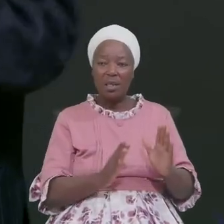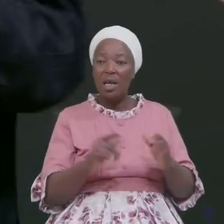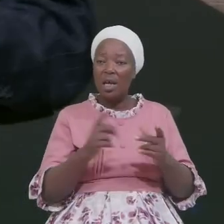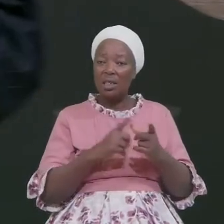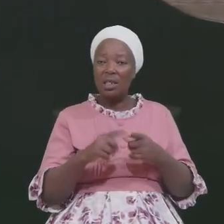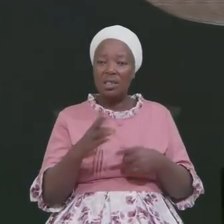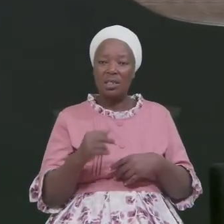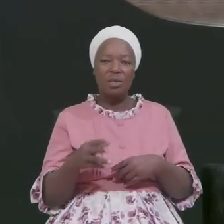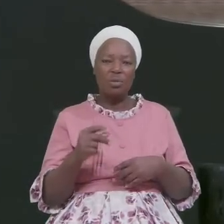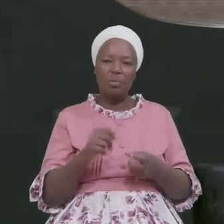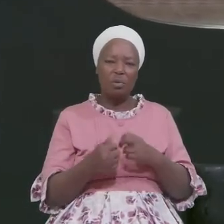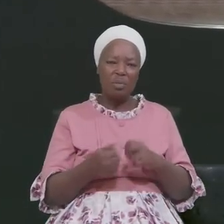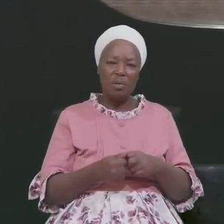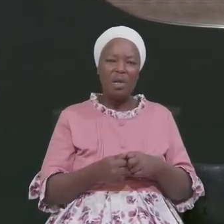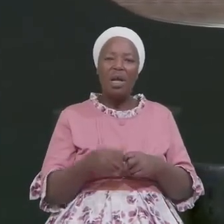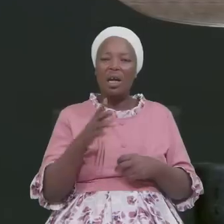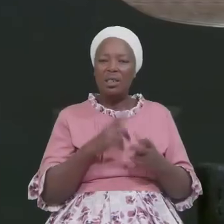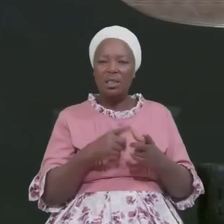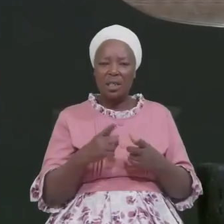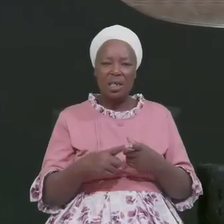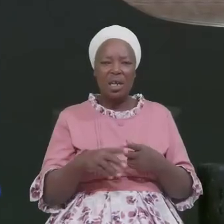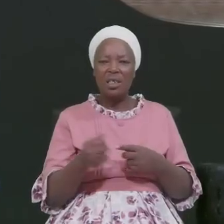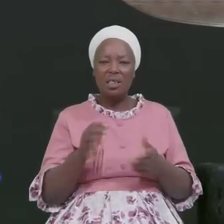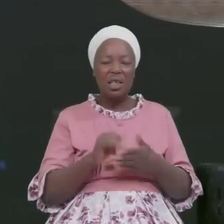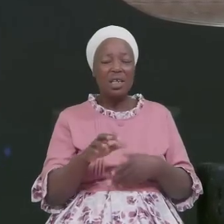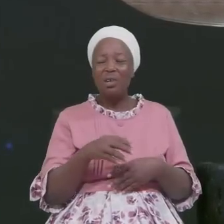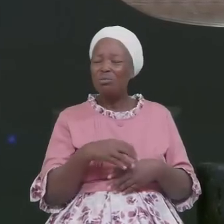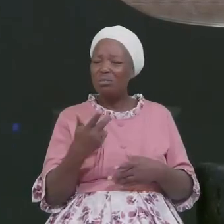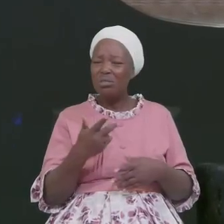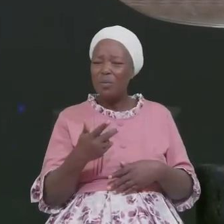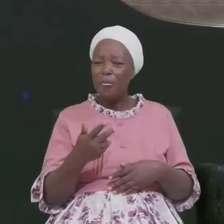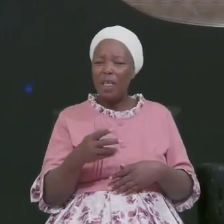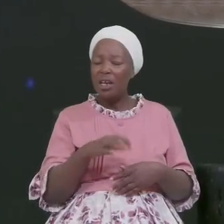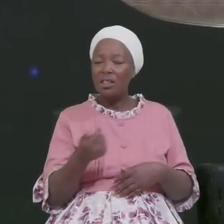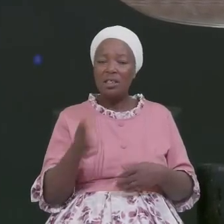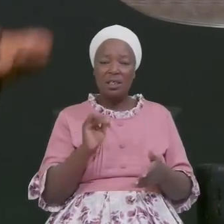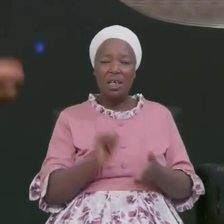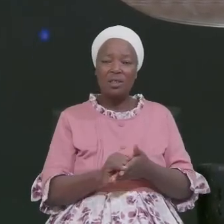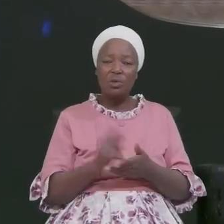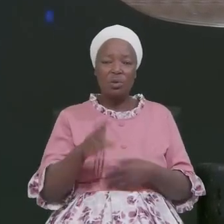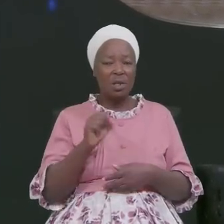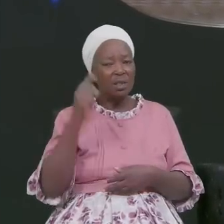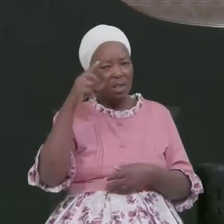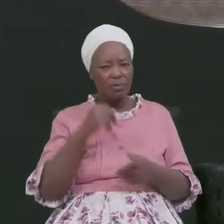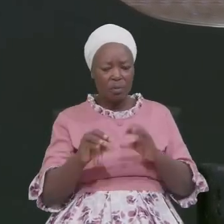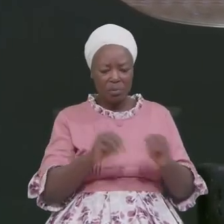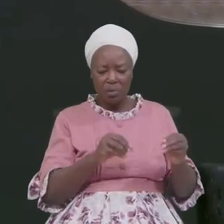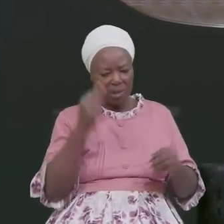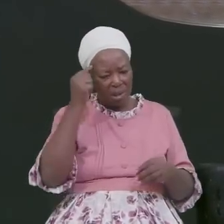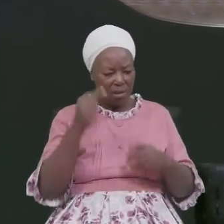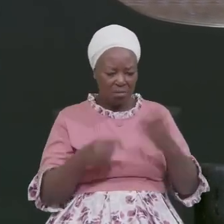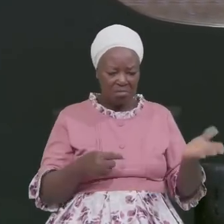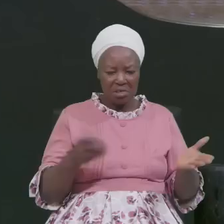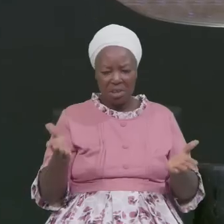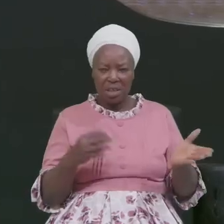anybody could have argued, anybody could have complained, anybody could have come into pros and cons and debate. But